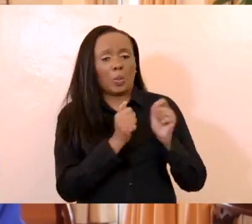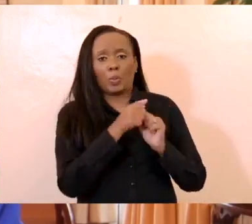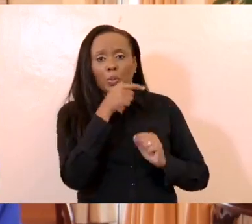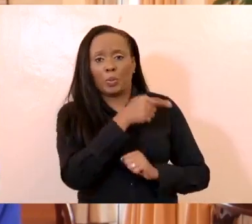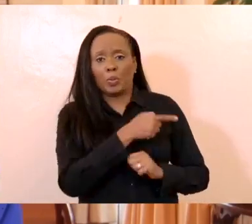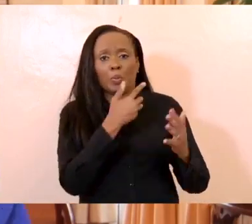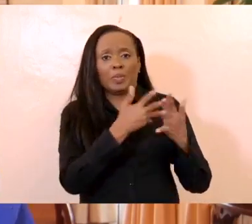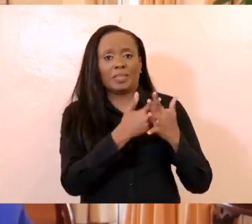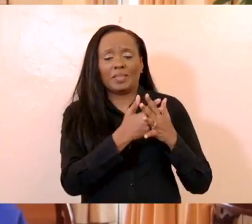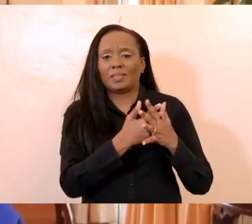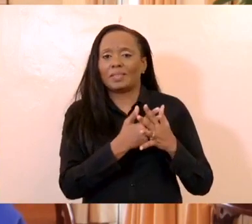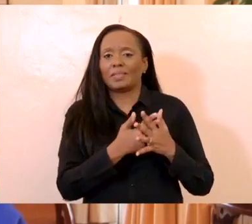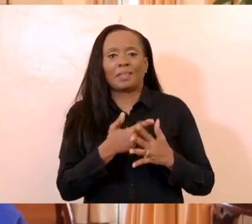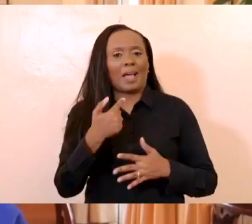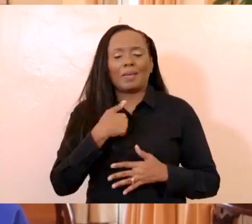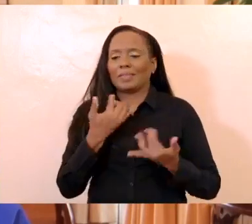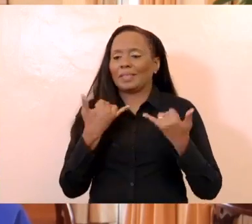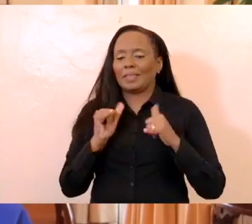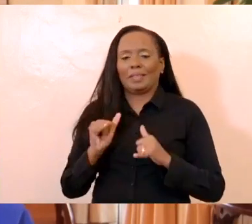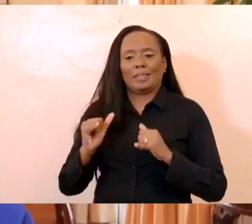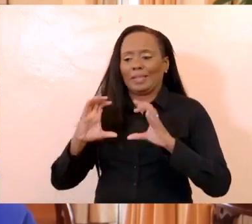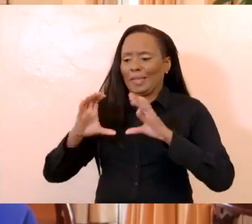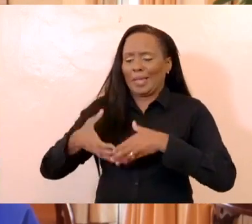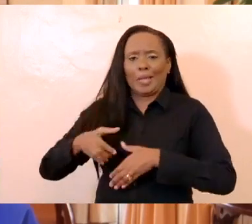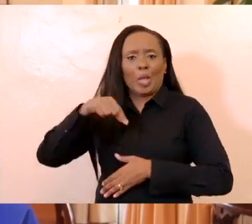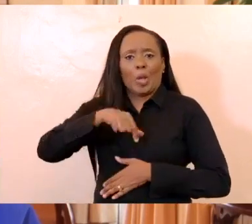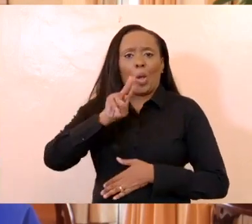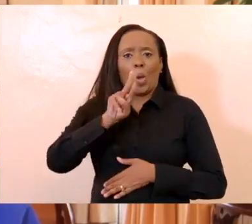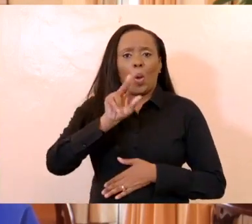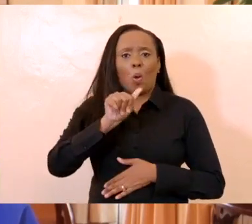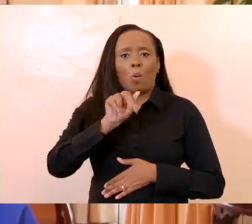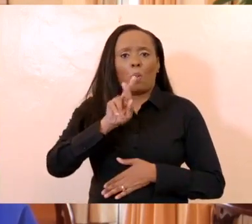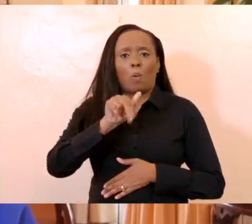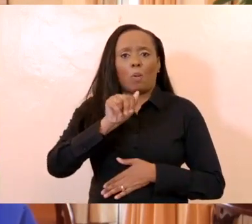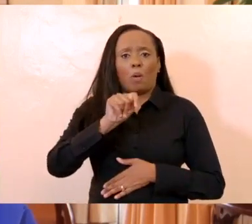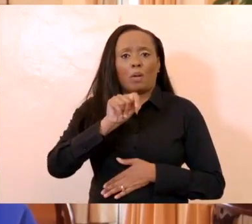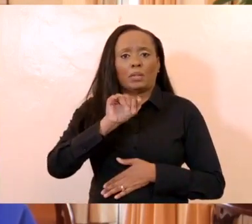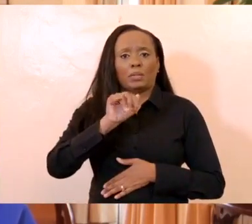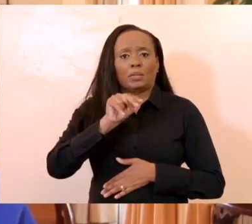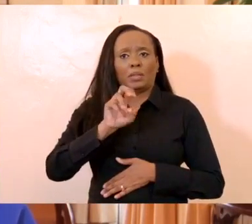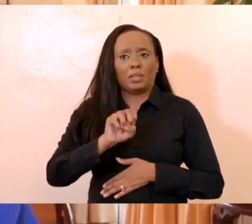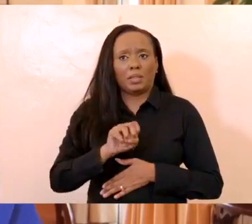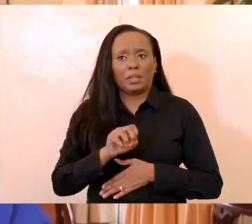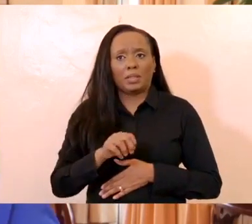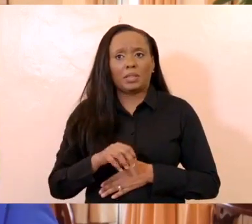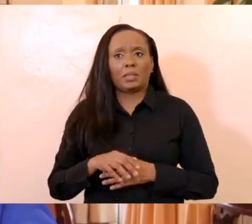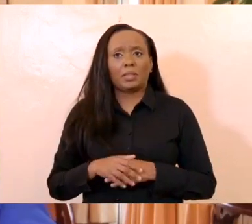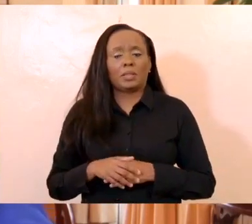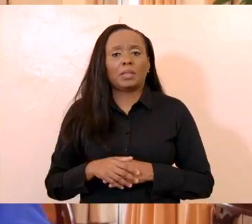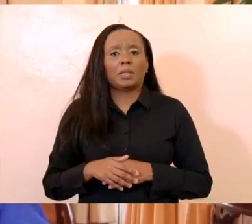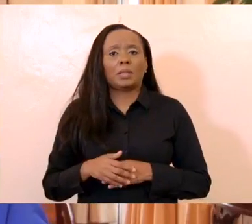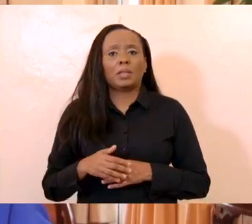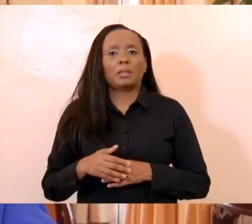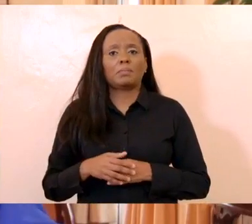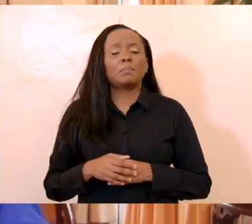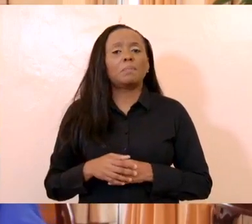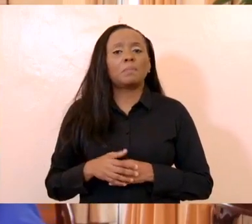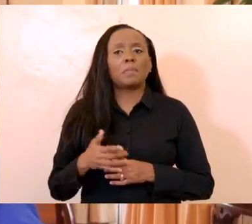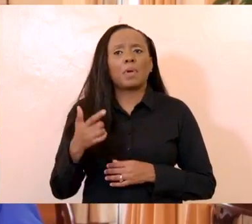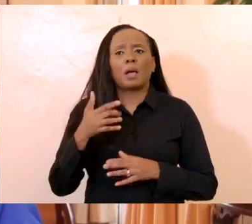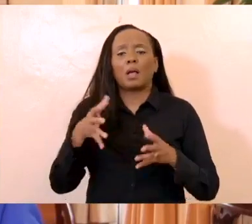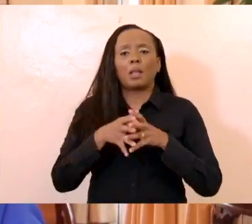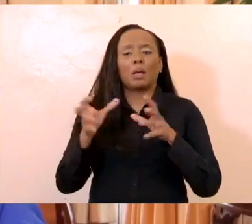and really could not be there with you, but I know that it did create quite a tremendous amount of interest, and I received myself